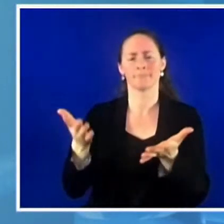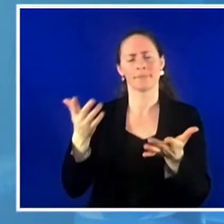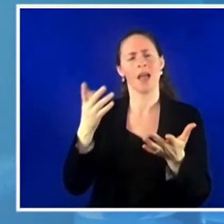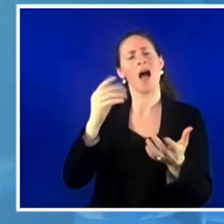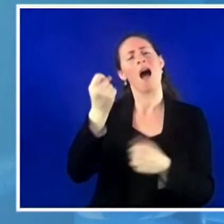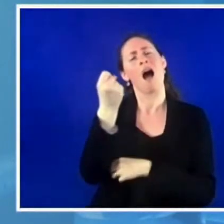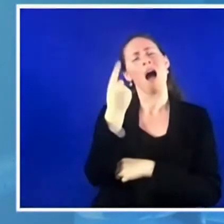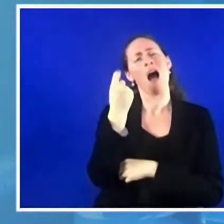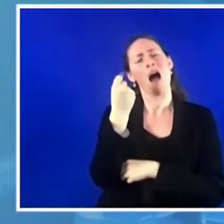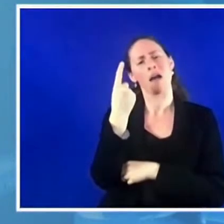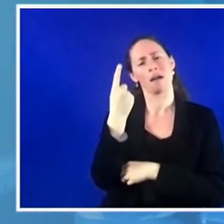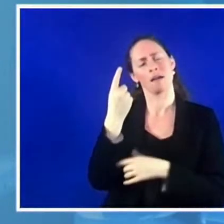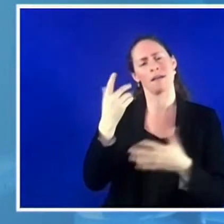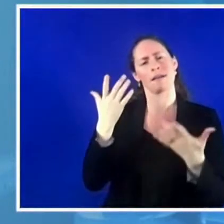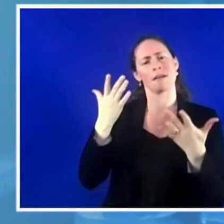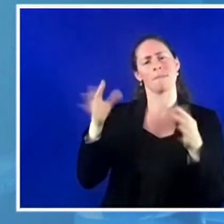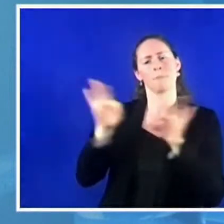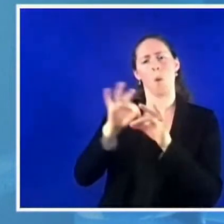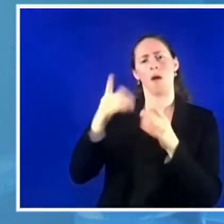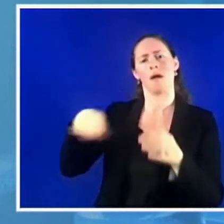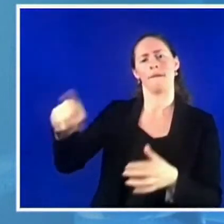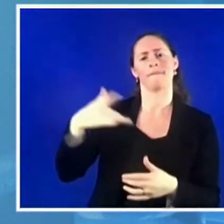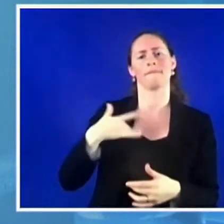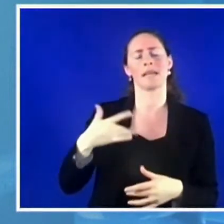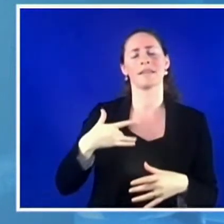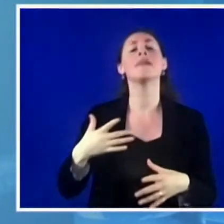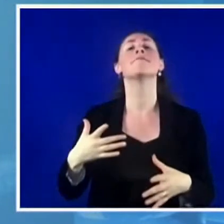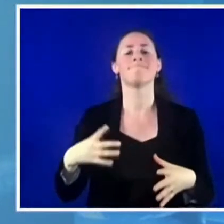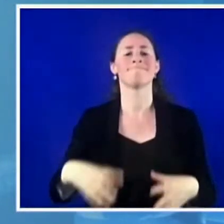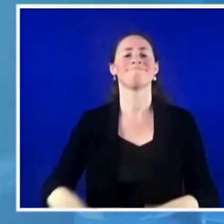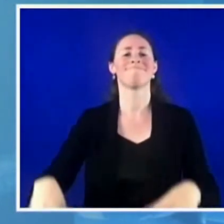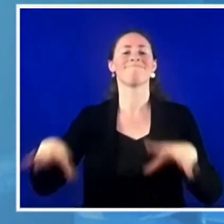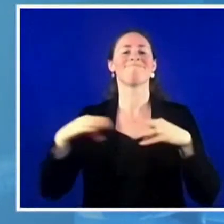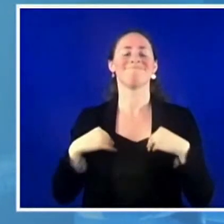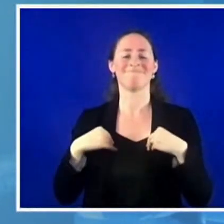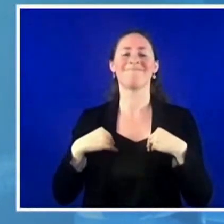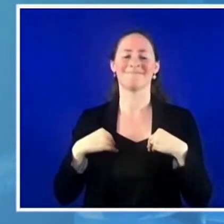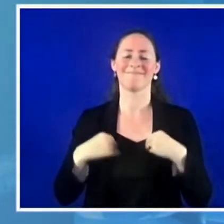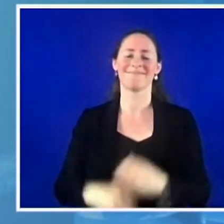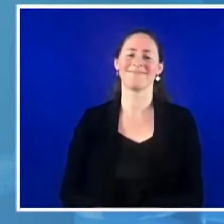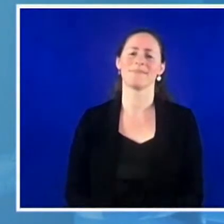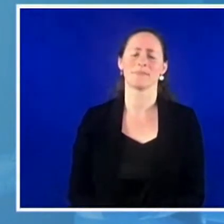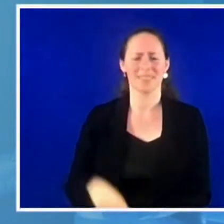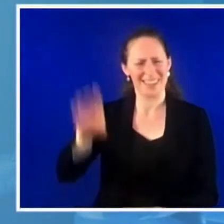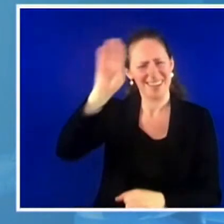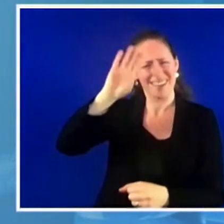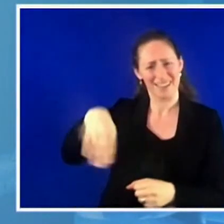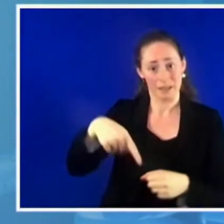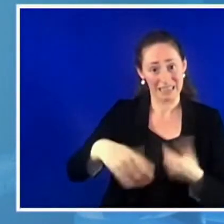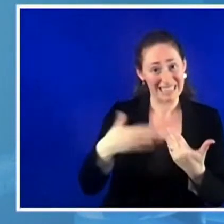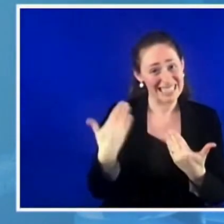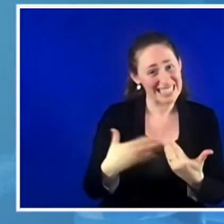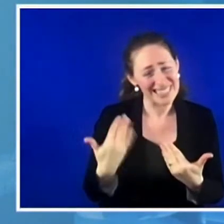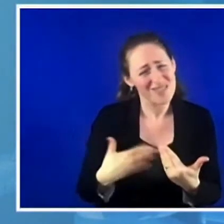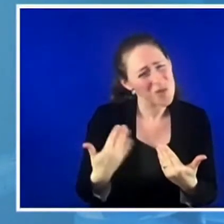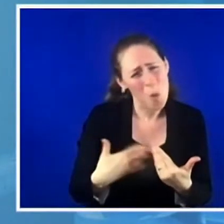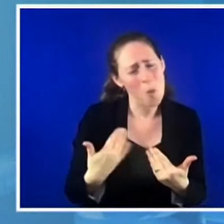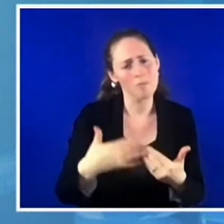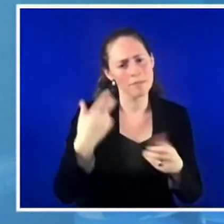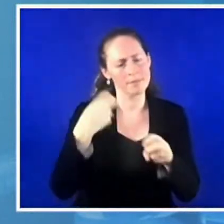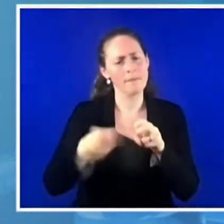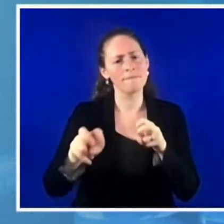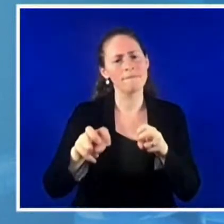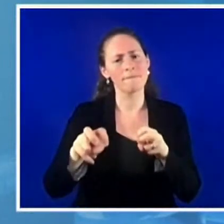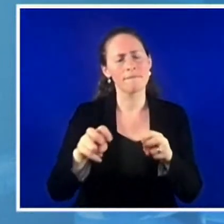the process and to recognize their hard work, I think goes a long way, because ultimately it's in all these one-on-one